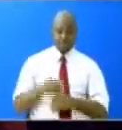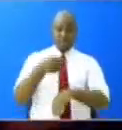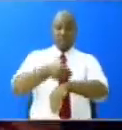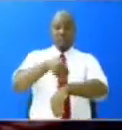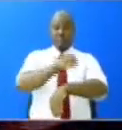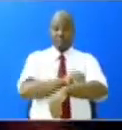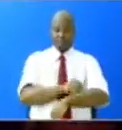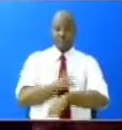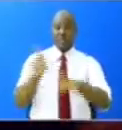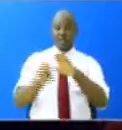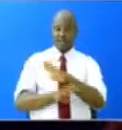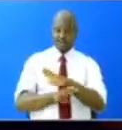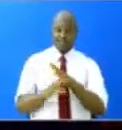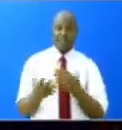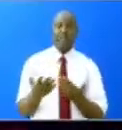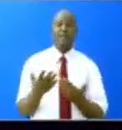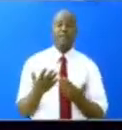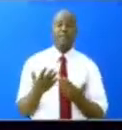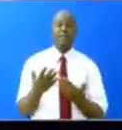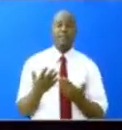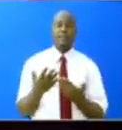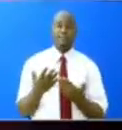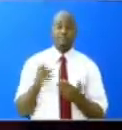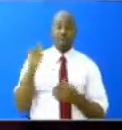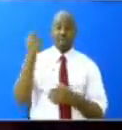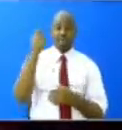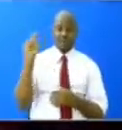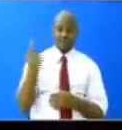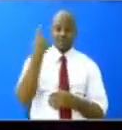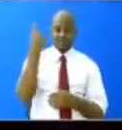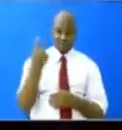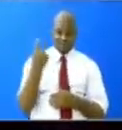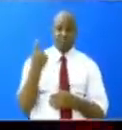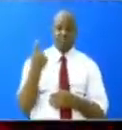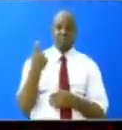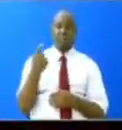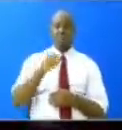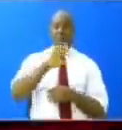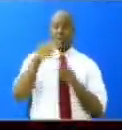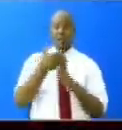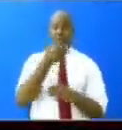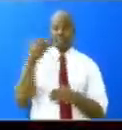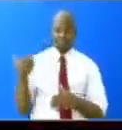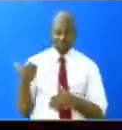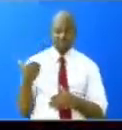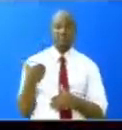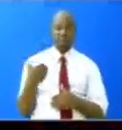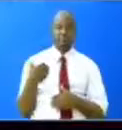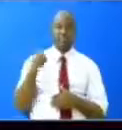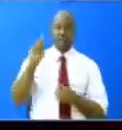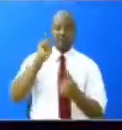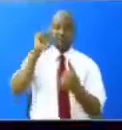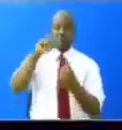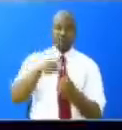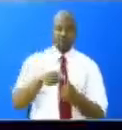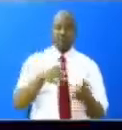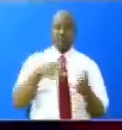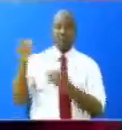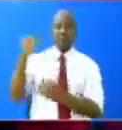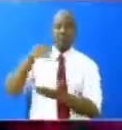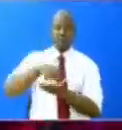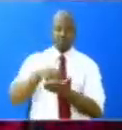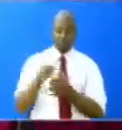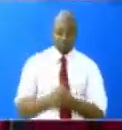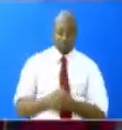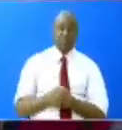Gachagua, running mate for the Kenya Kwanza, all the best as he walks in to now take his position.